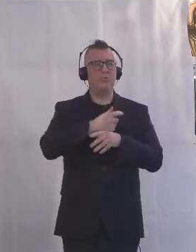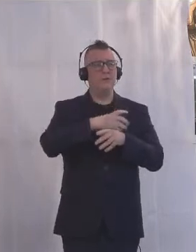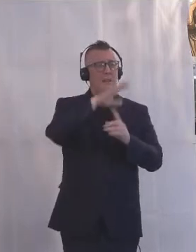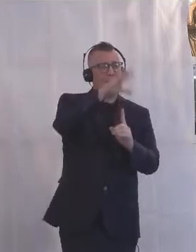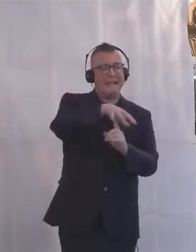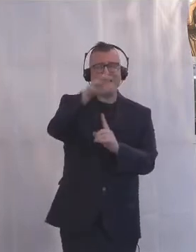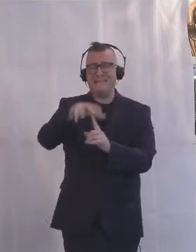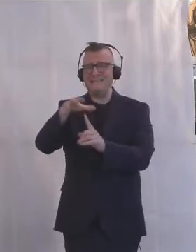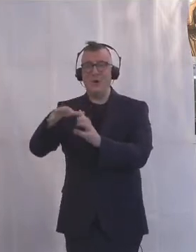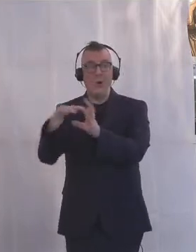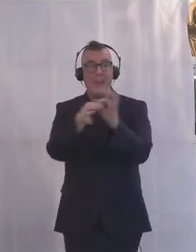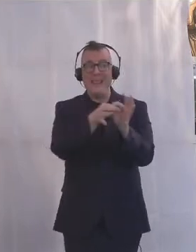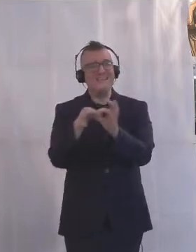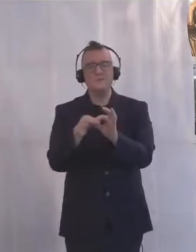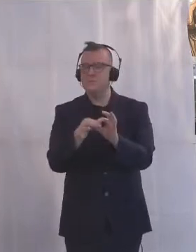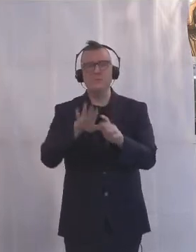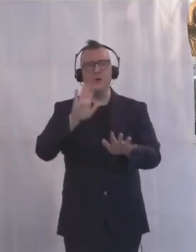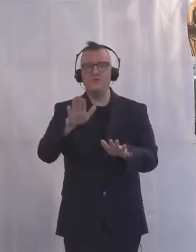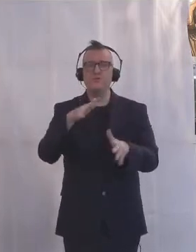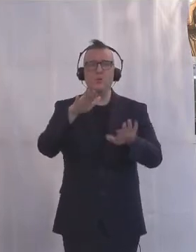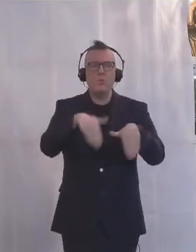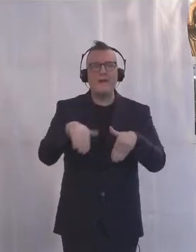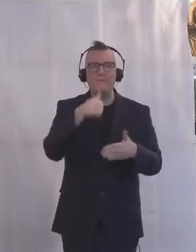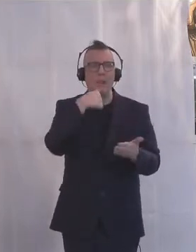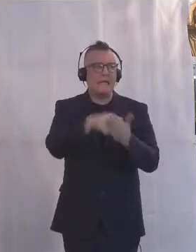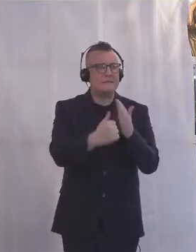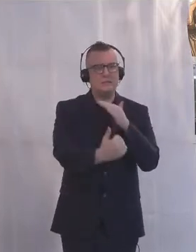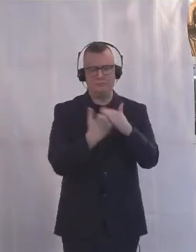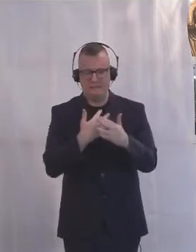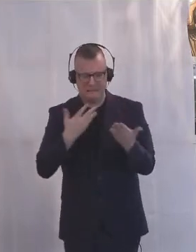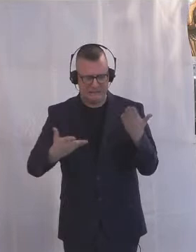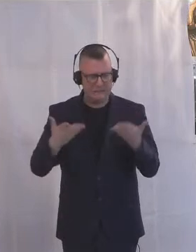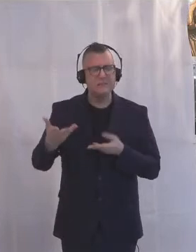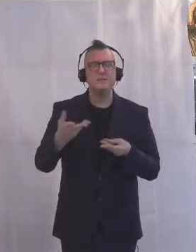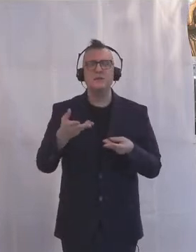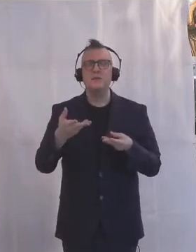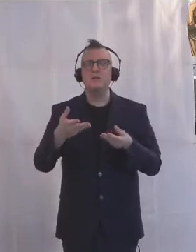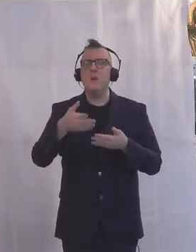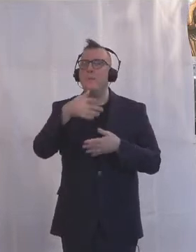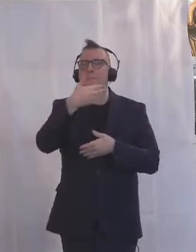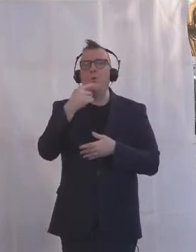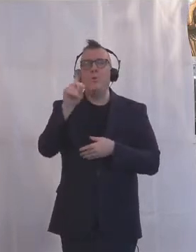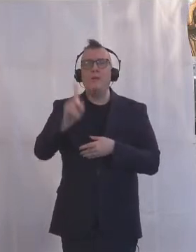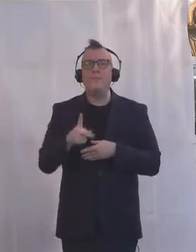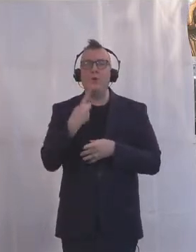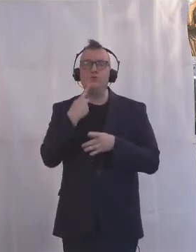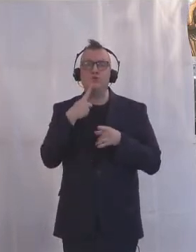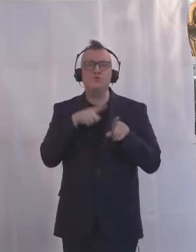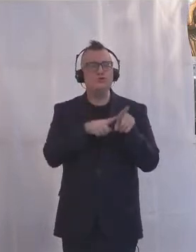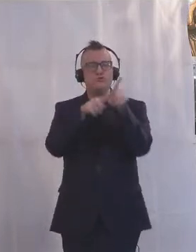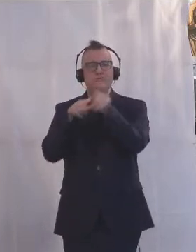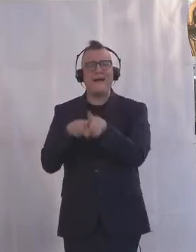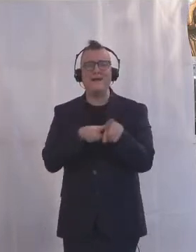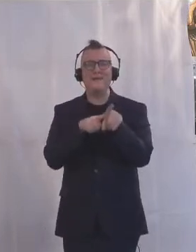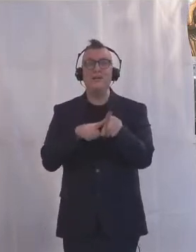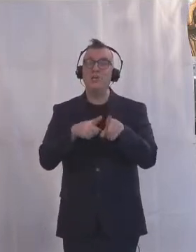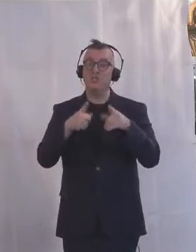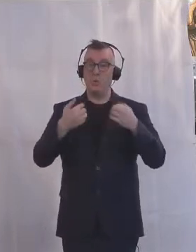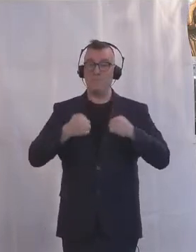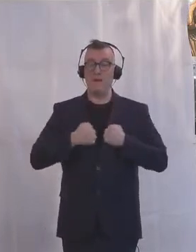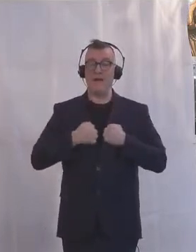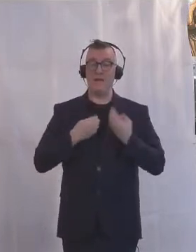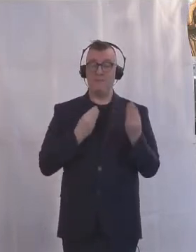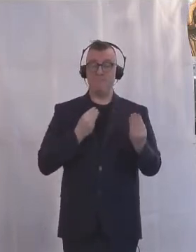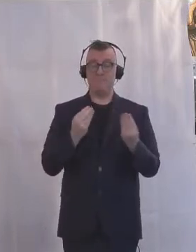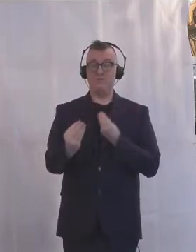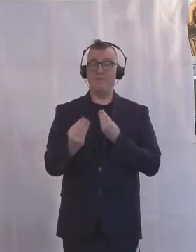sent. Everything's kind of disconnected and nobody's really tracking it all. And so what I've done with Goal Manager is create a platform that does all